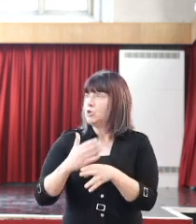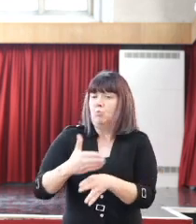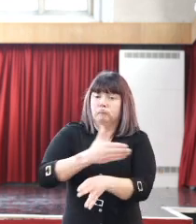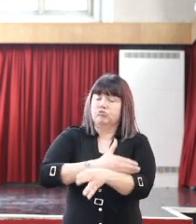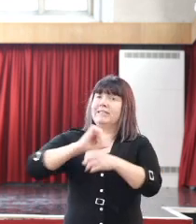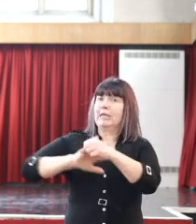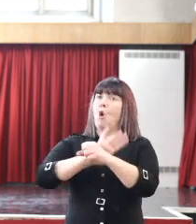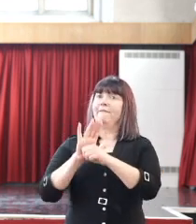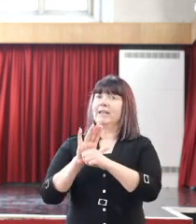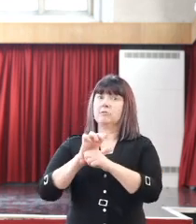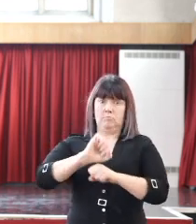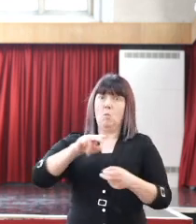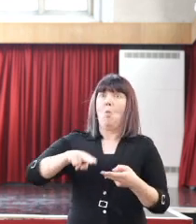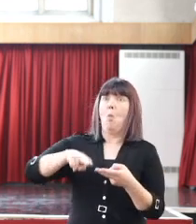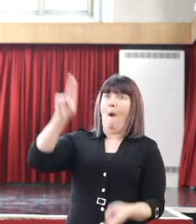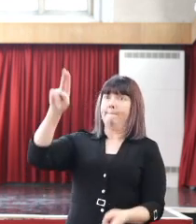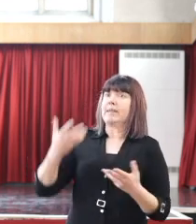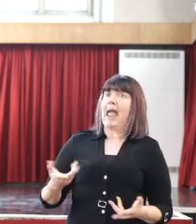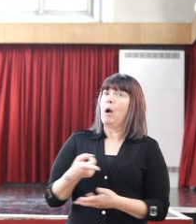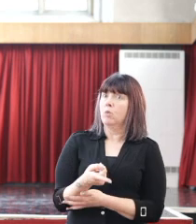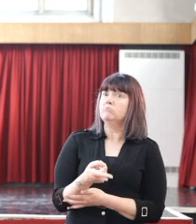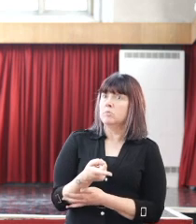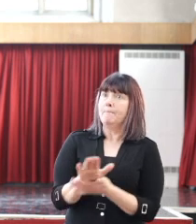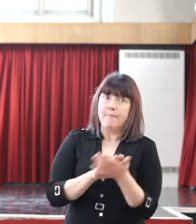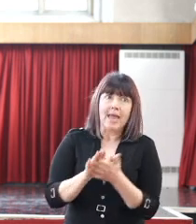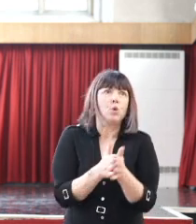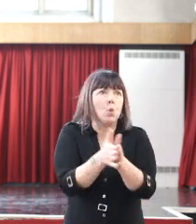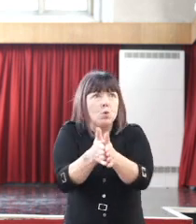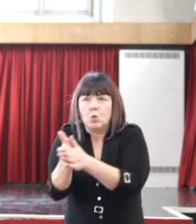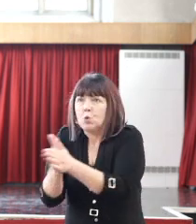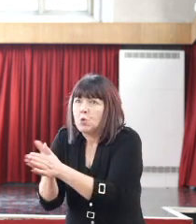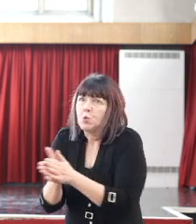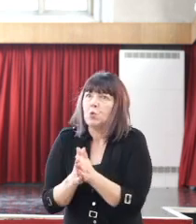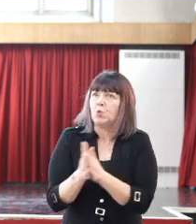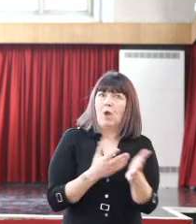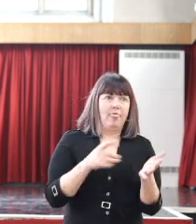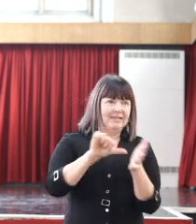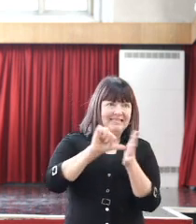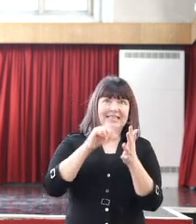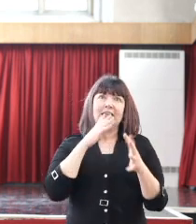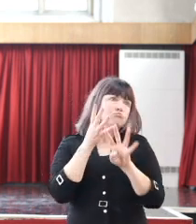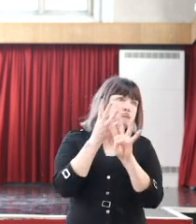that the cities are opening up and we're starting to come back and use our cities again.